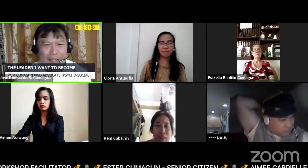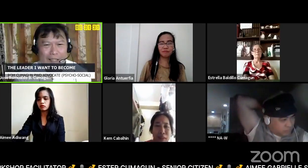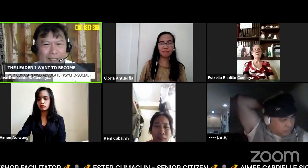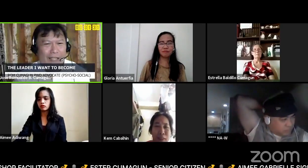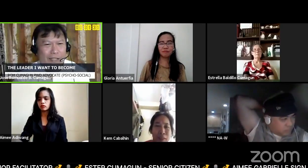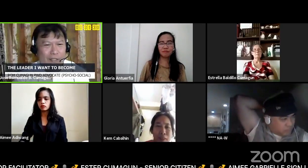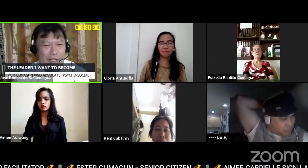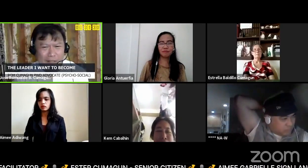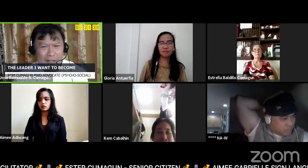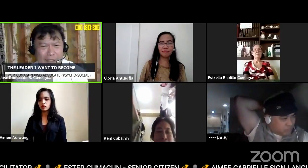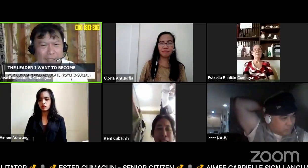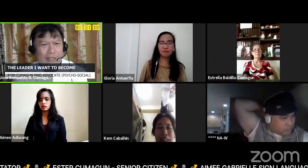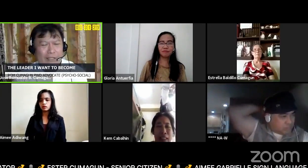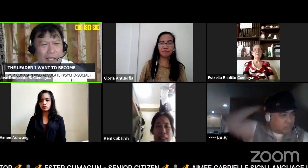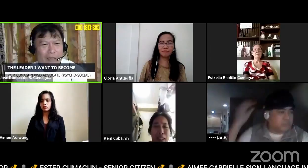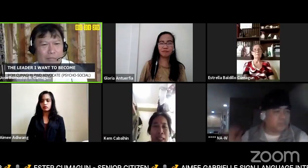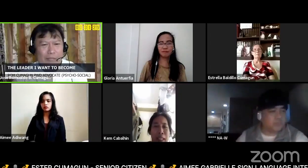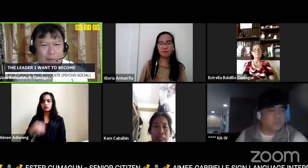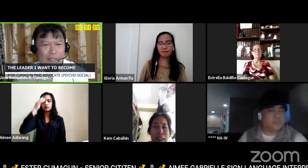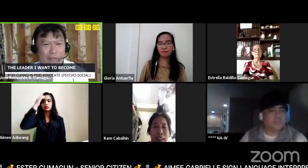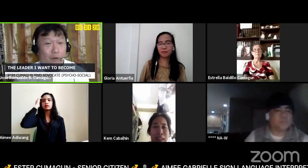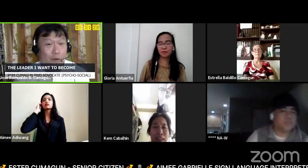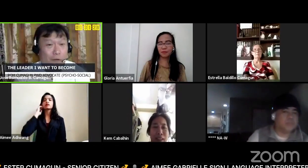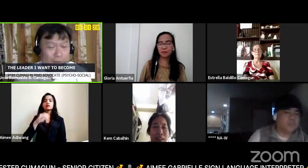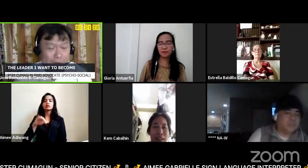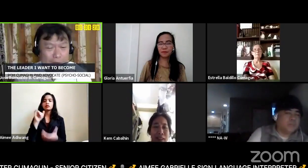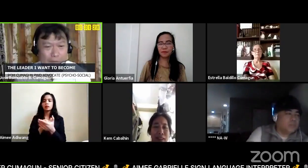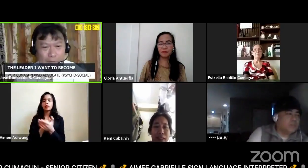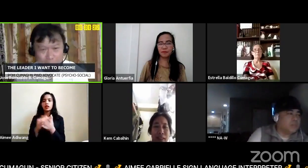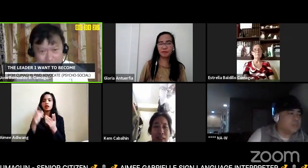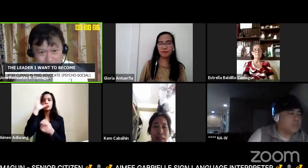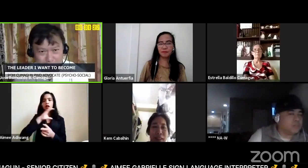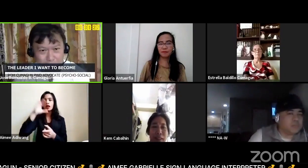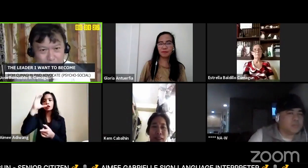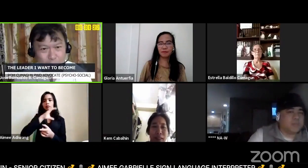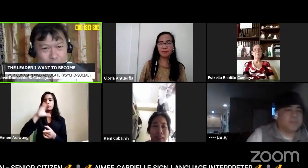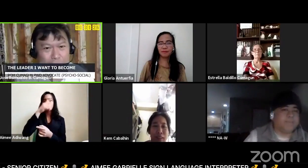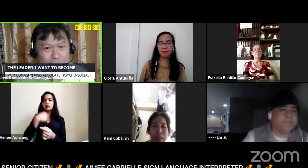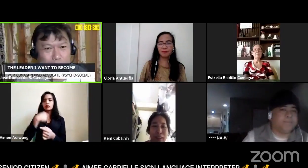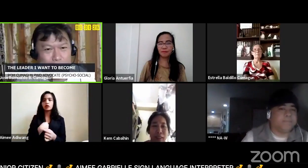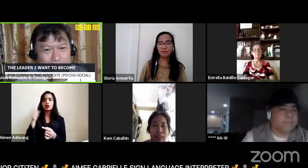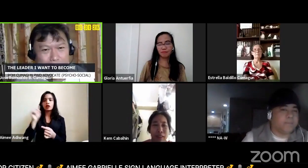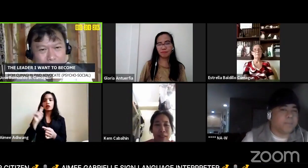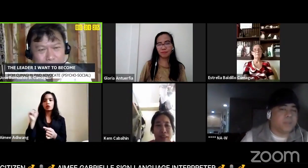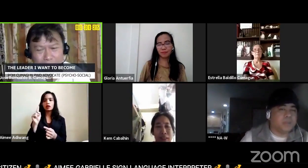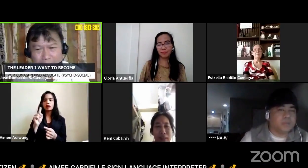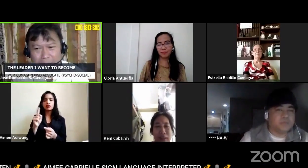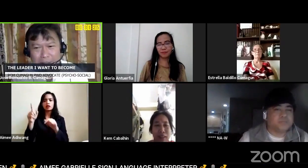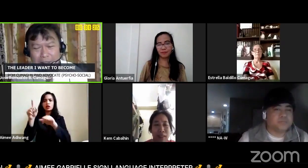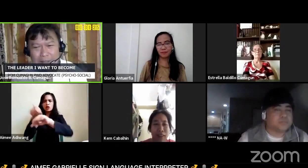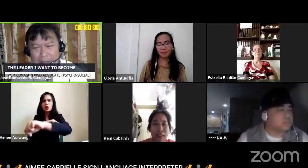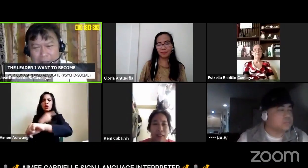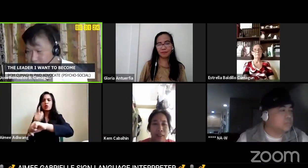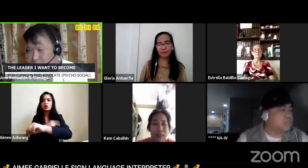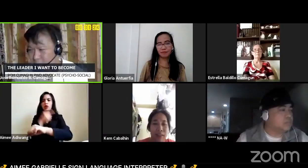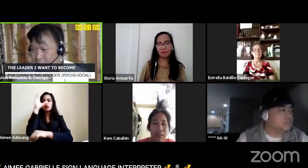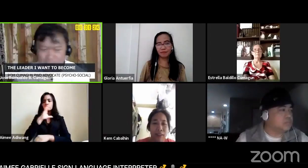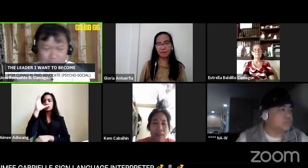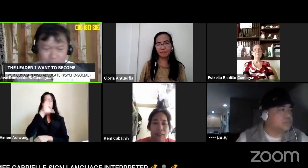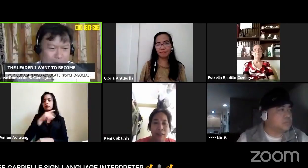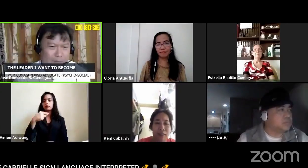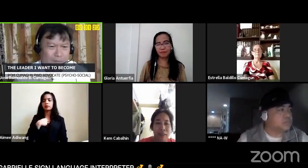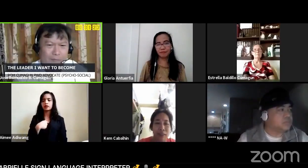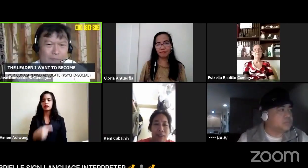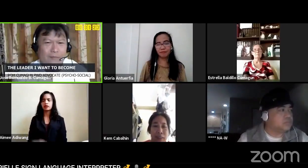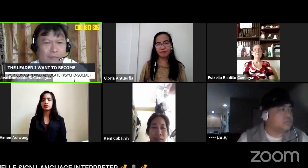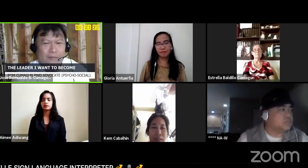Live, and these are the things that I have been looking for for for a long time.